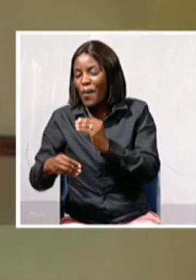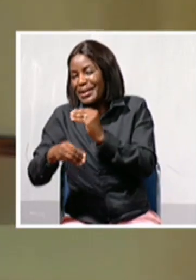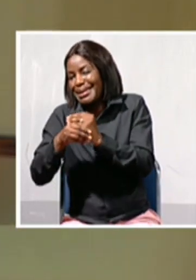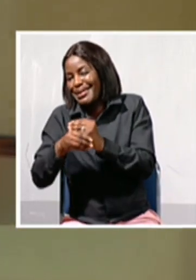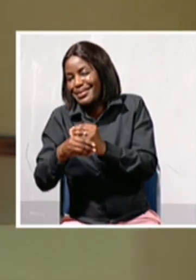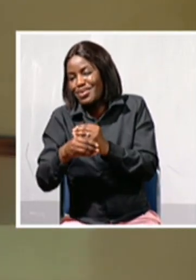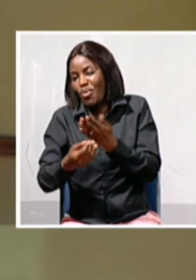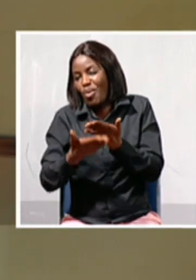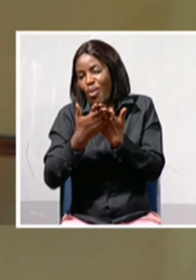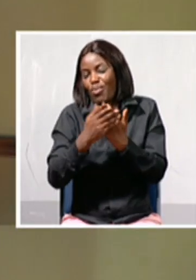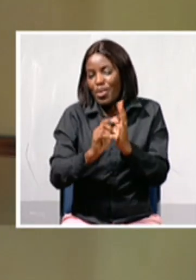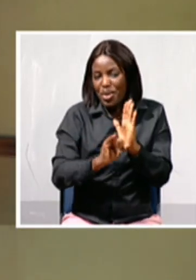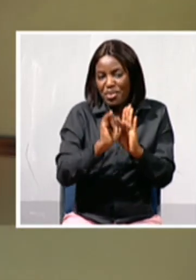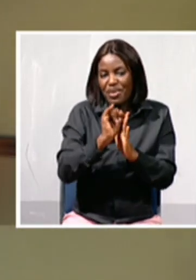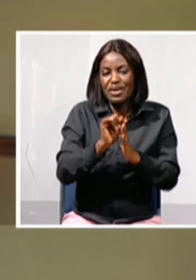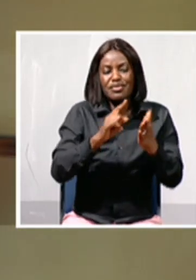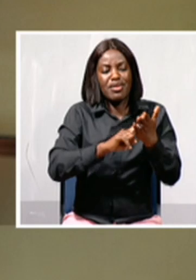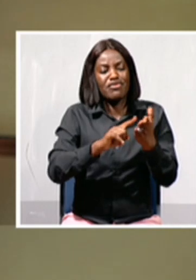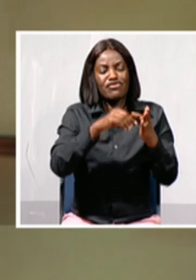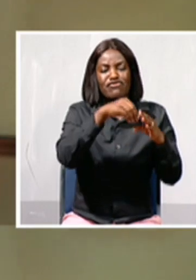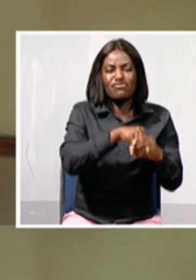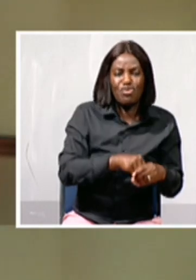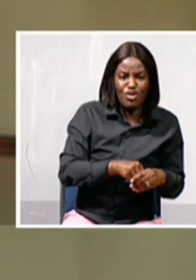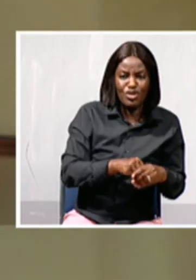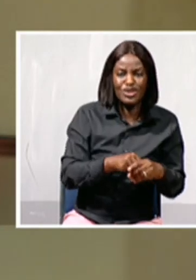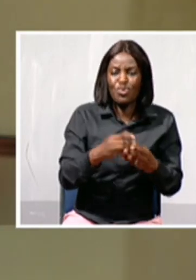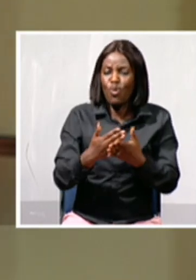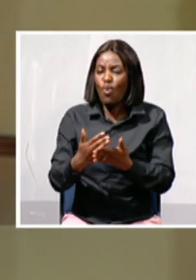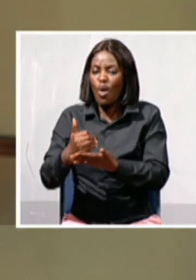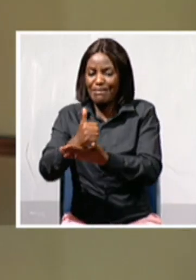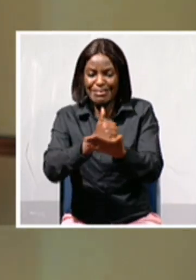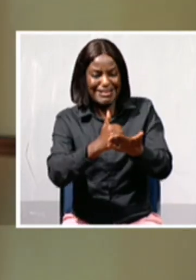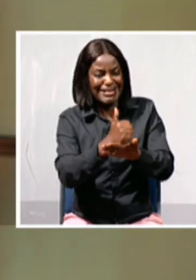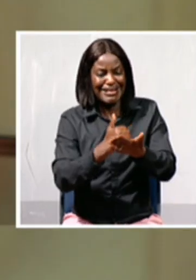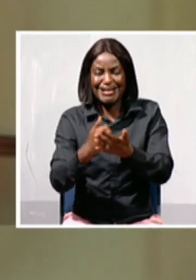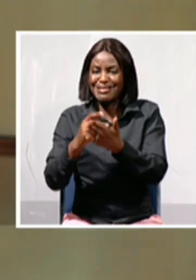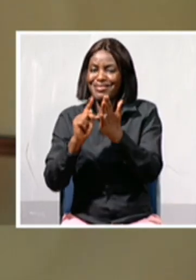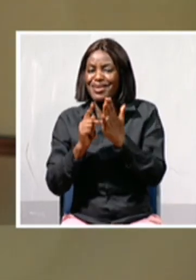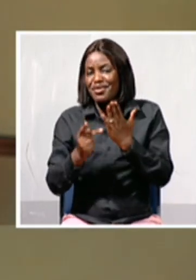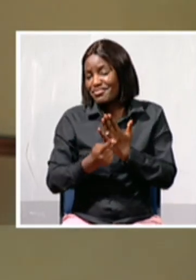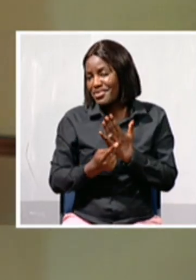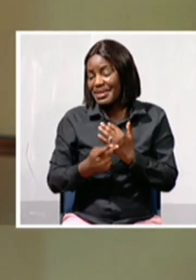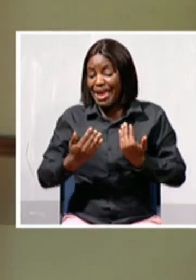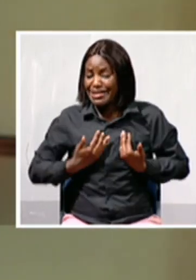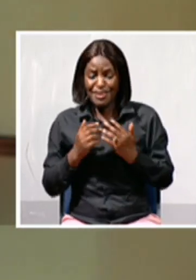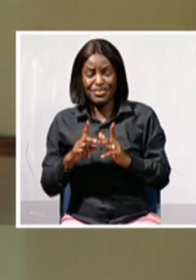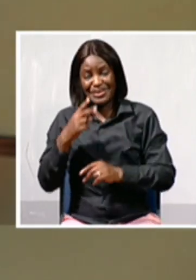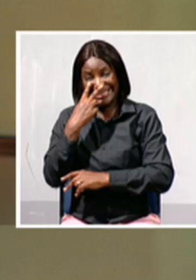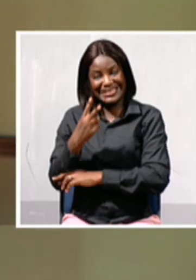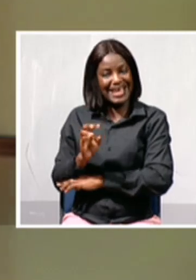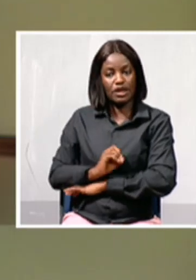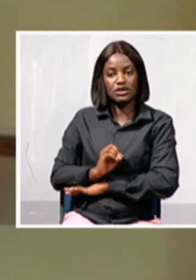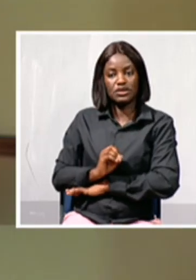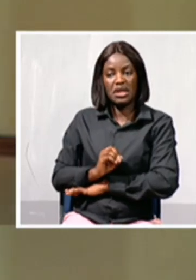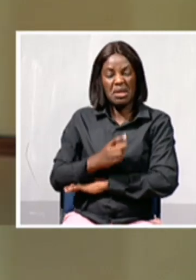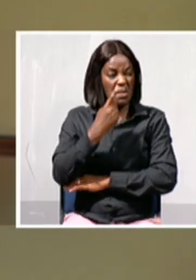contribution is through writing a letter to your councillor or organizing a cleaning campaign. And that's what young people sometimes don't see. They just see what whoever is